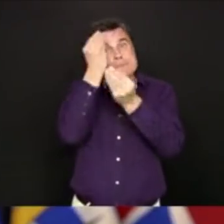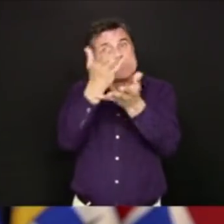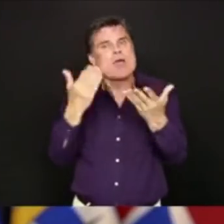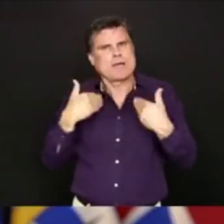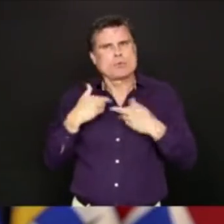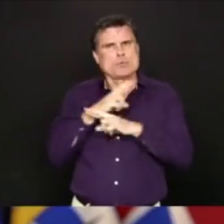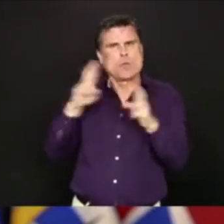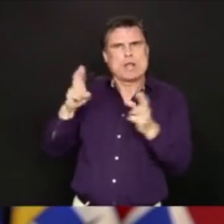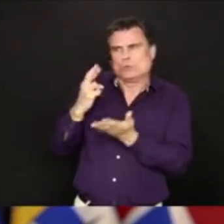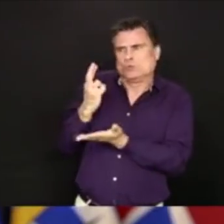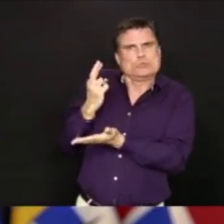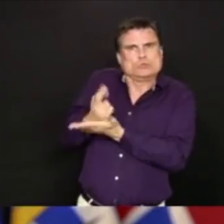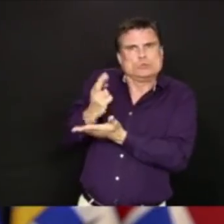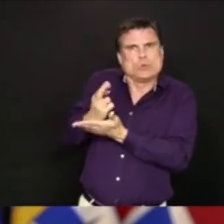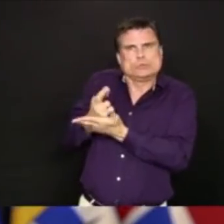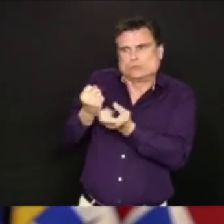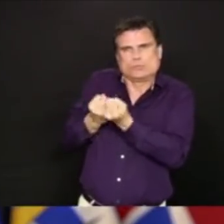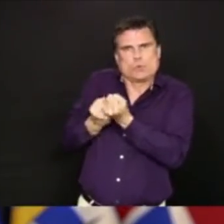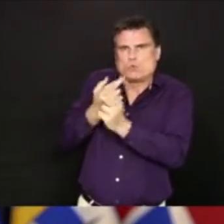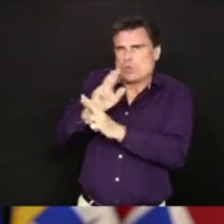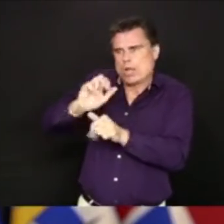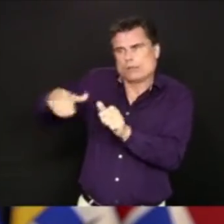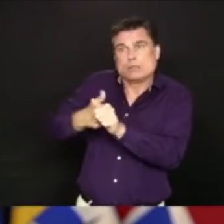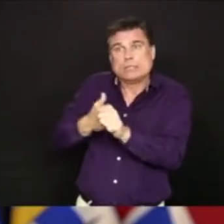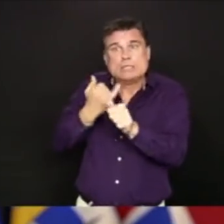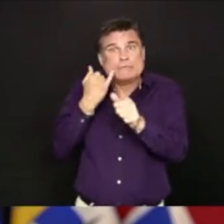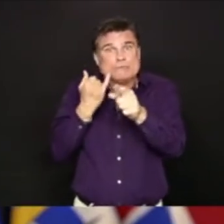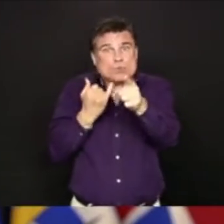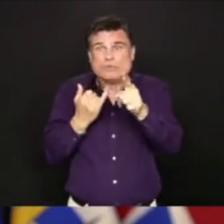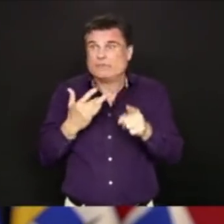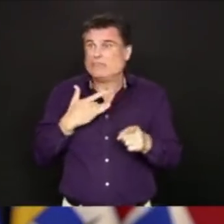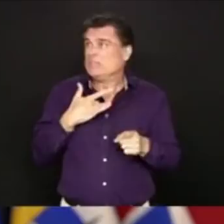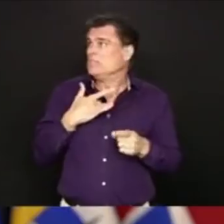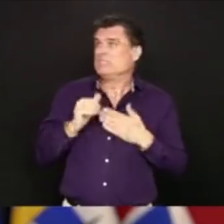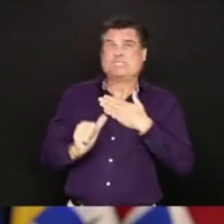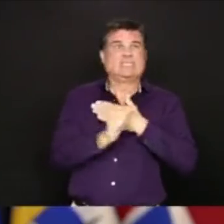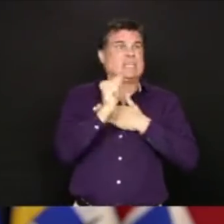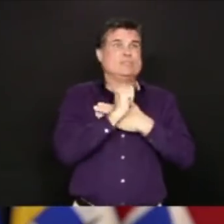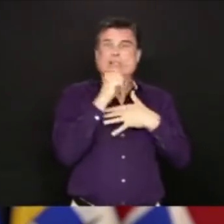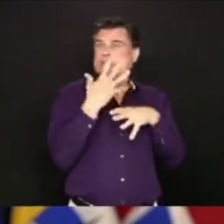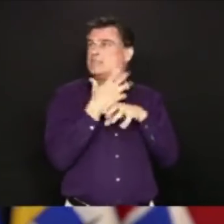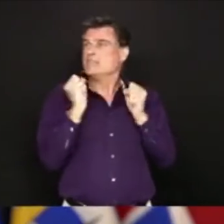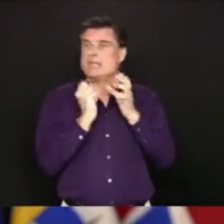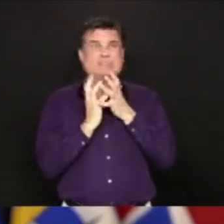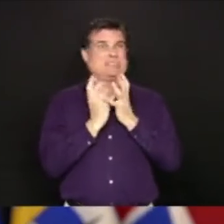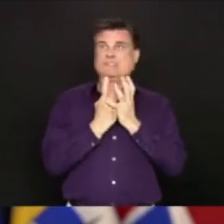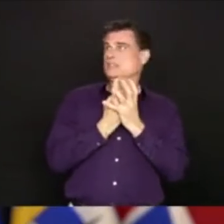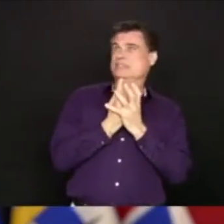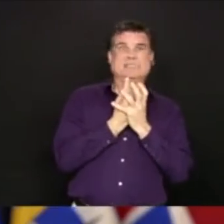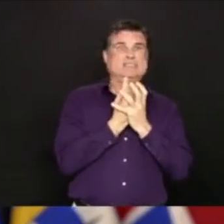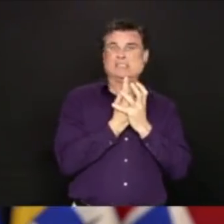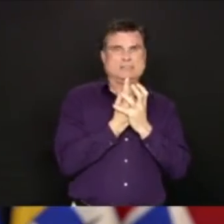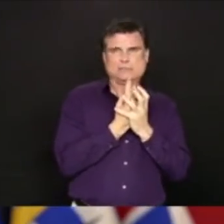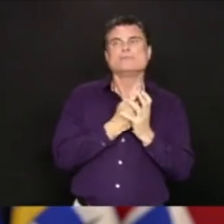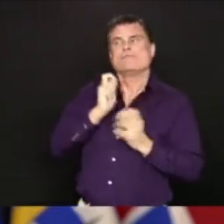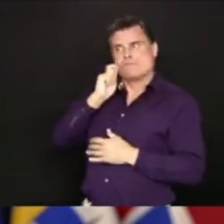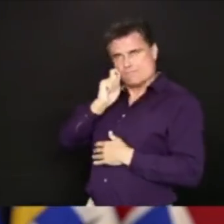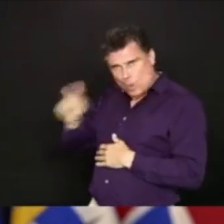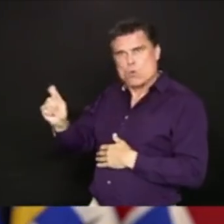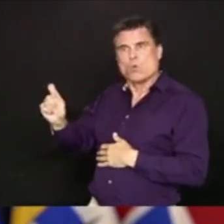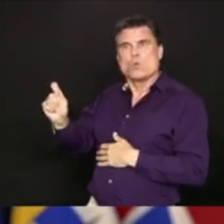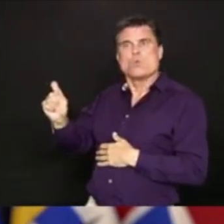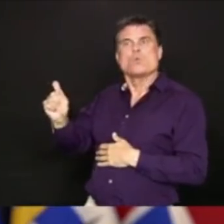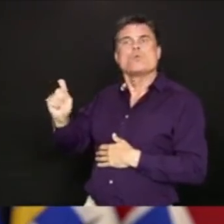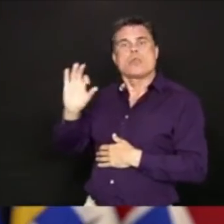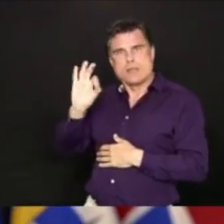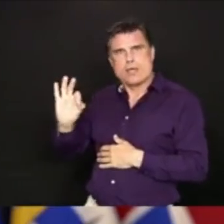911 and get the help you need. You can also call Victim Link BC. It's a